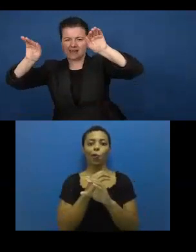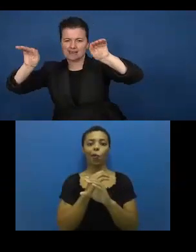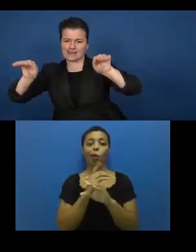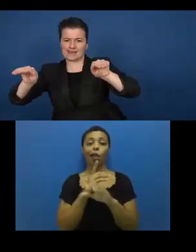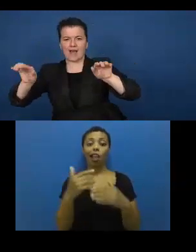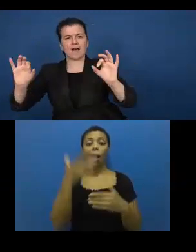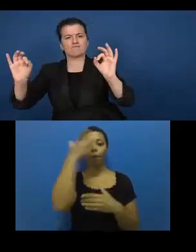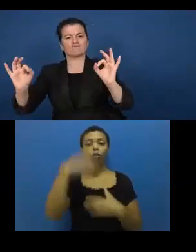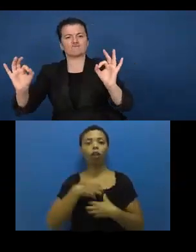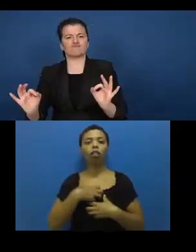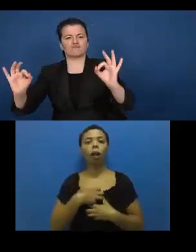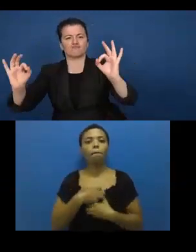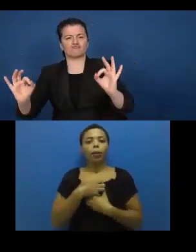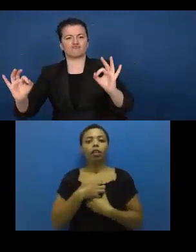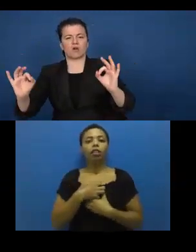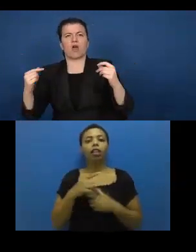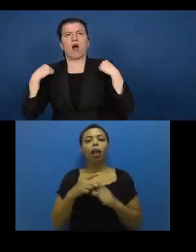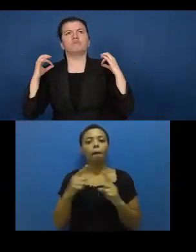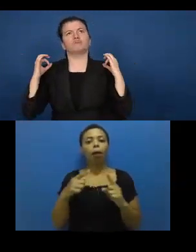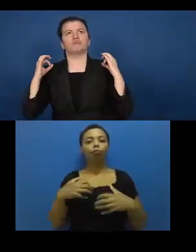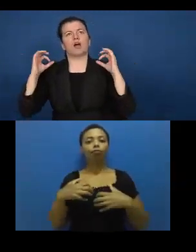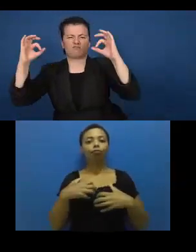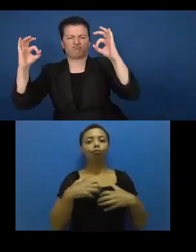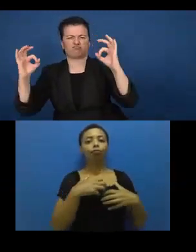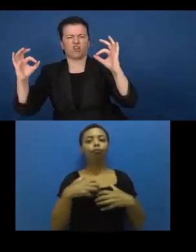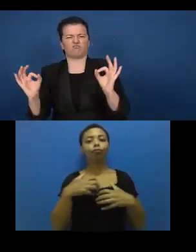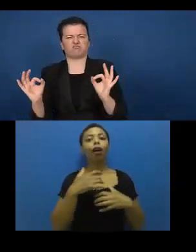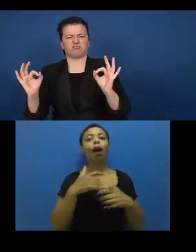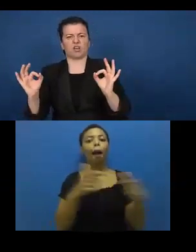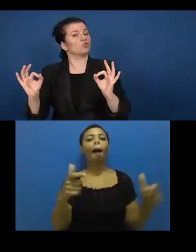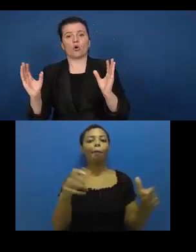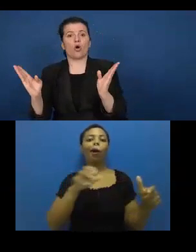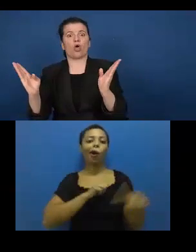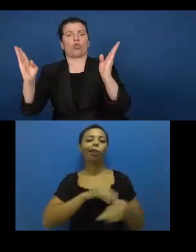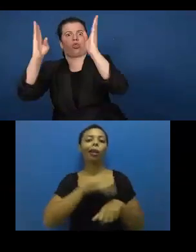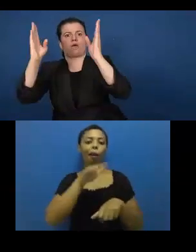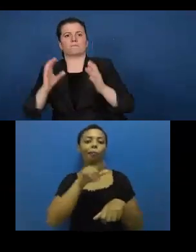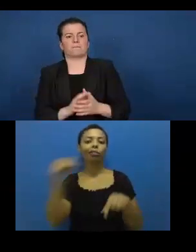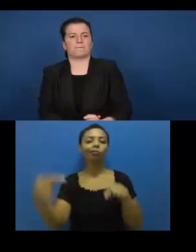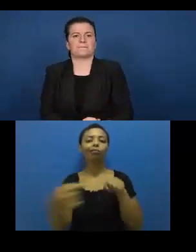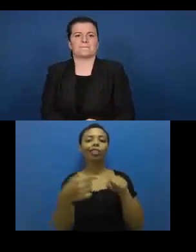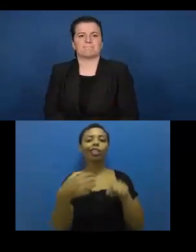therefore felt more like an ellipse shape than a circle.